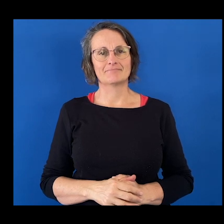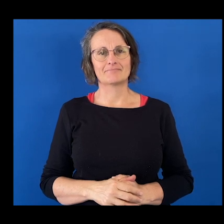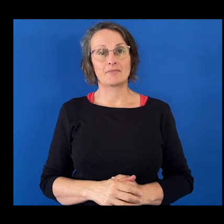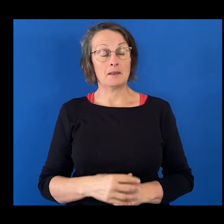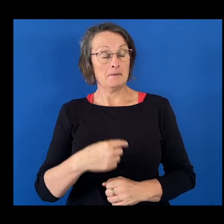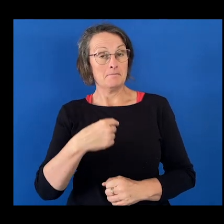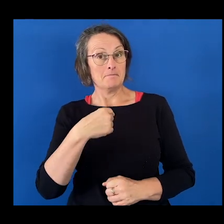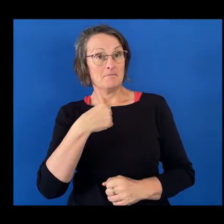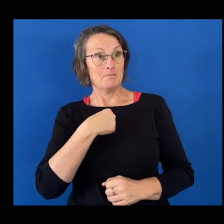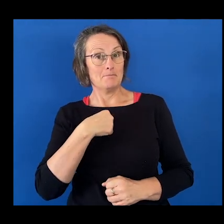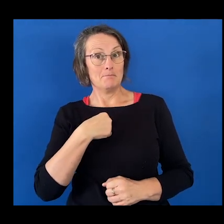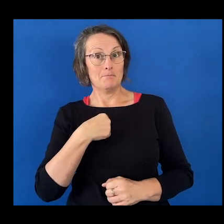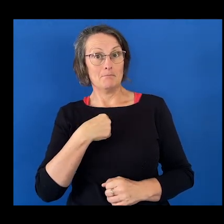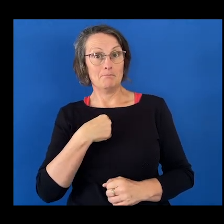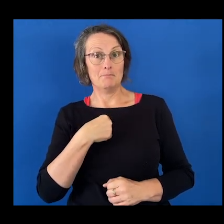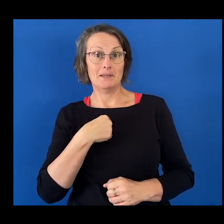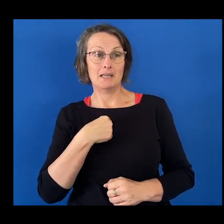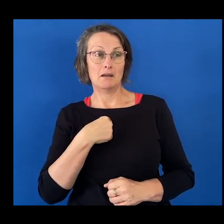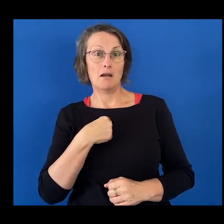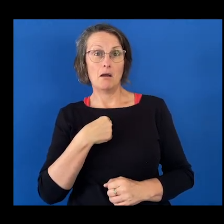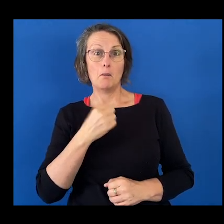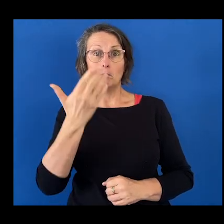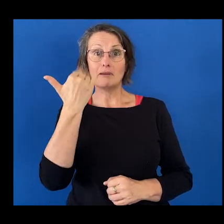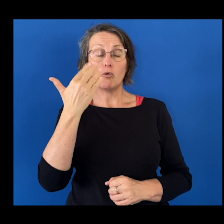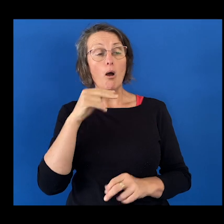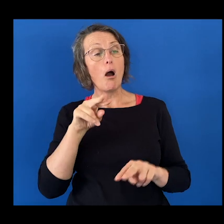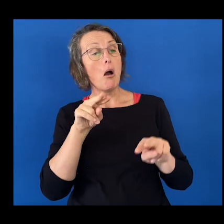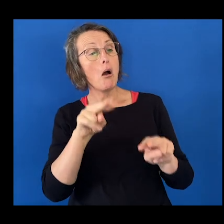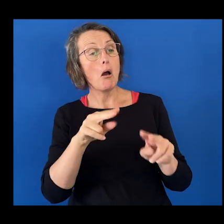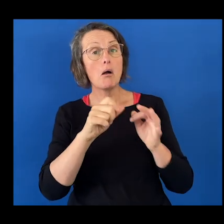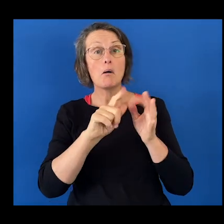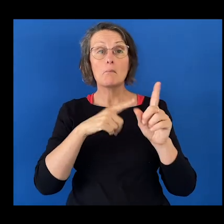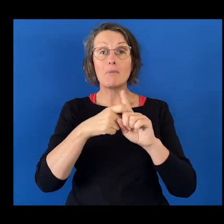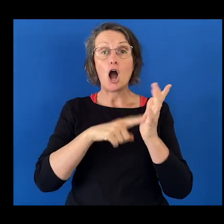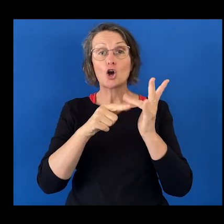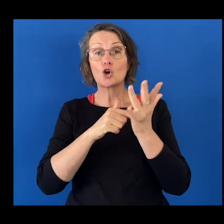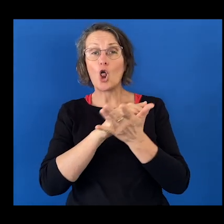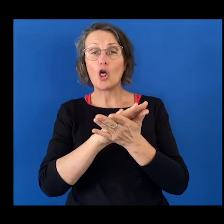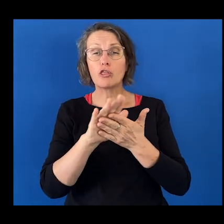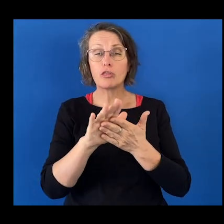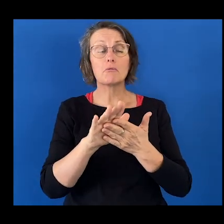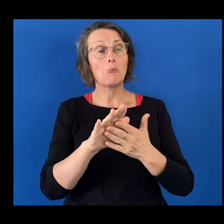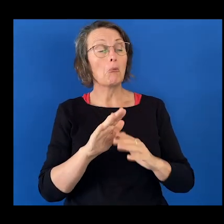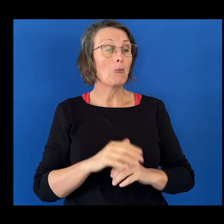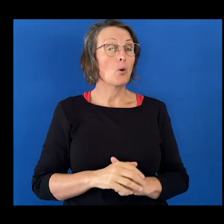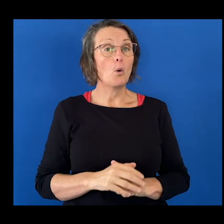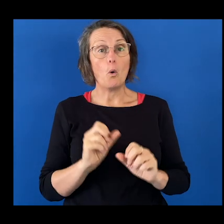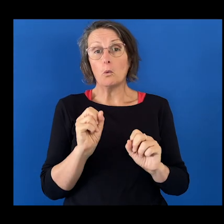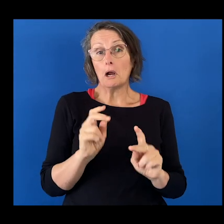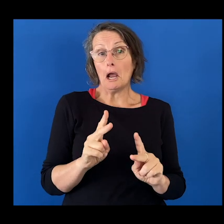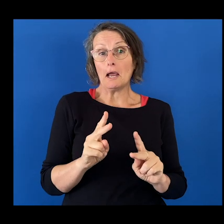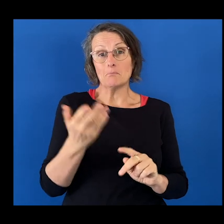My first attraction to bark cloth was on a somewhat of a more superficial level, I